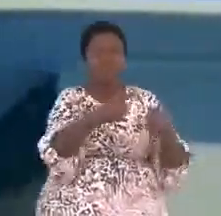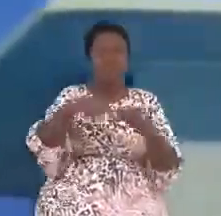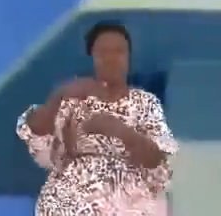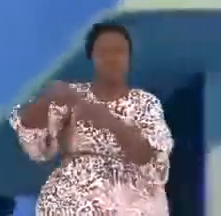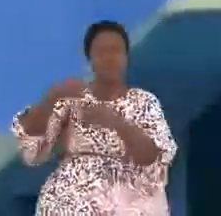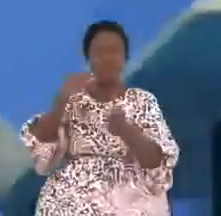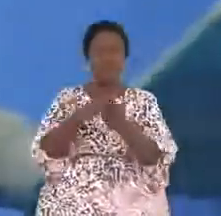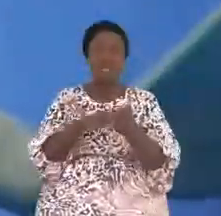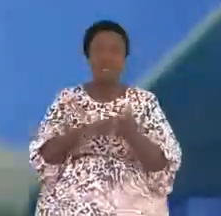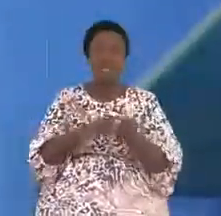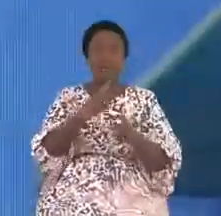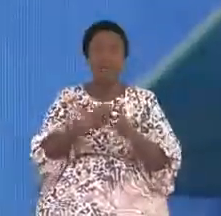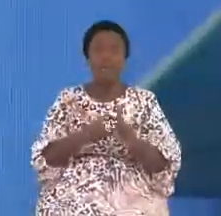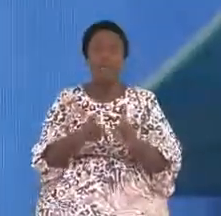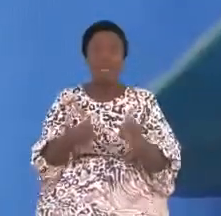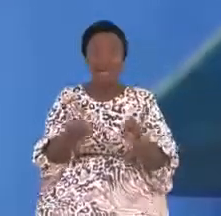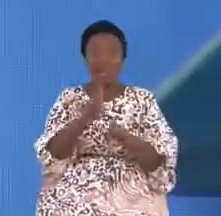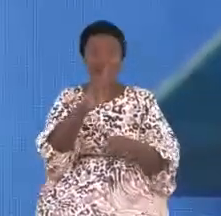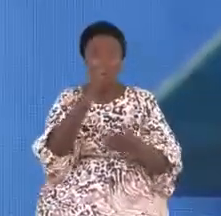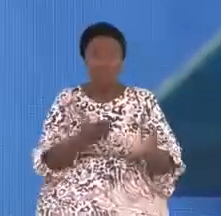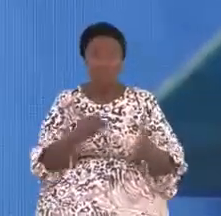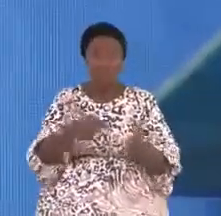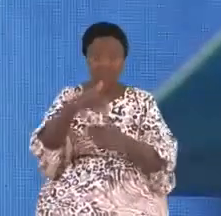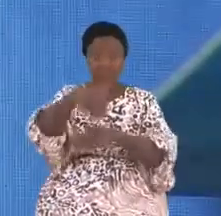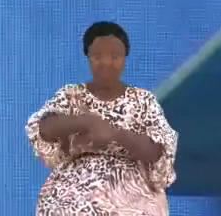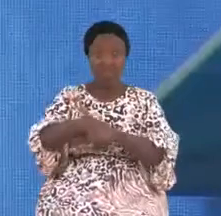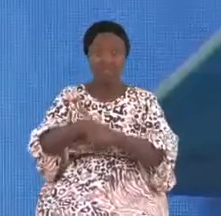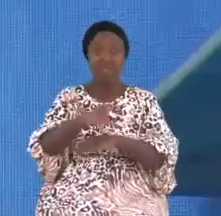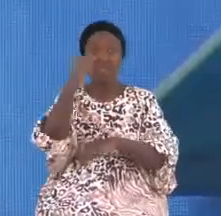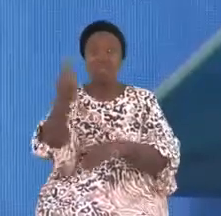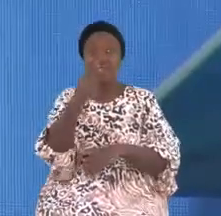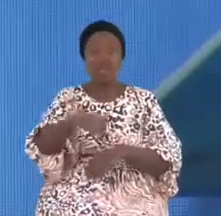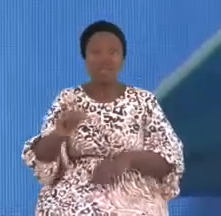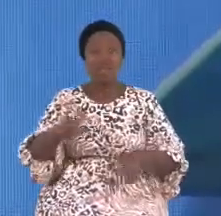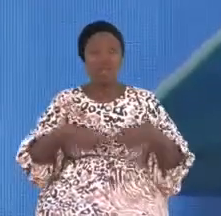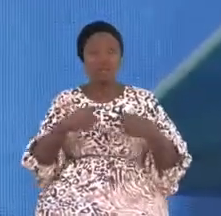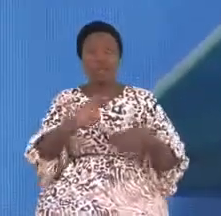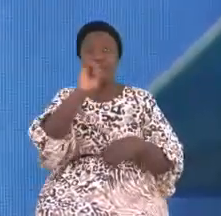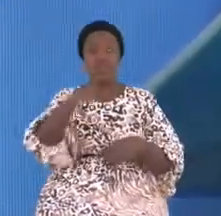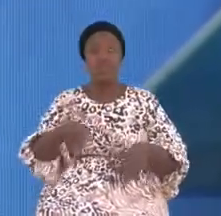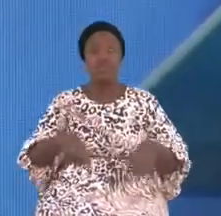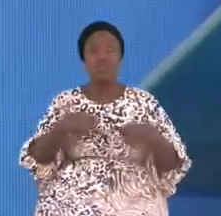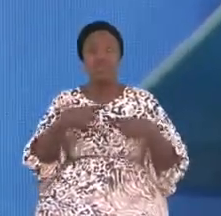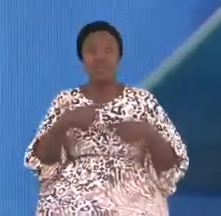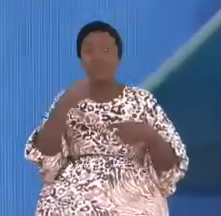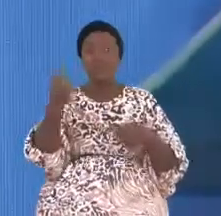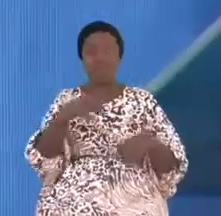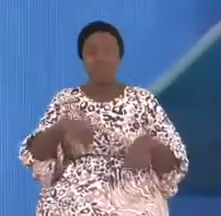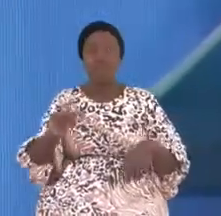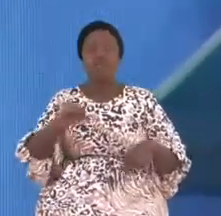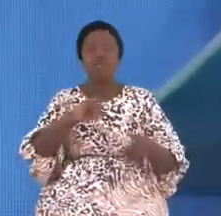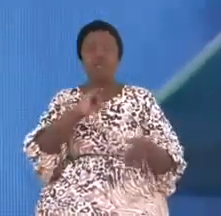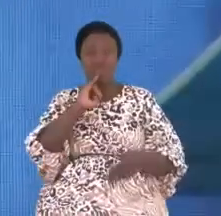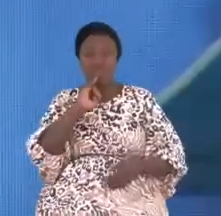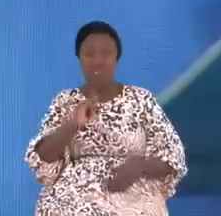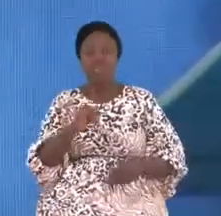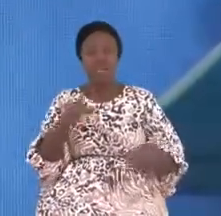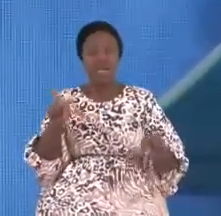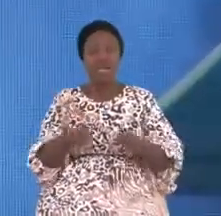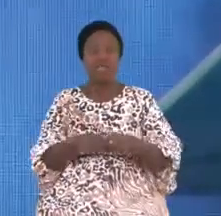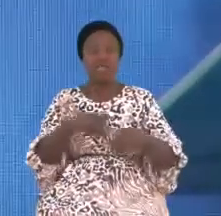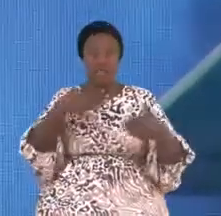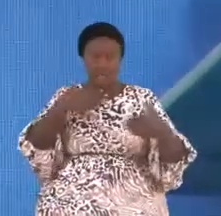as one here tonight eternal life everlasting life is as near to